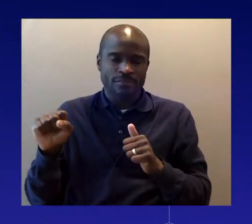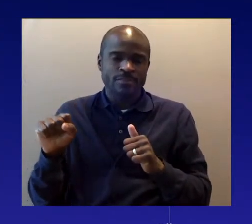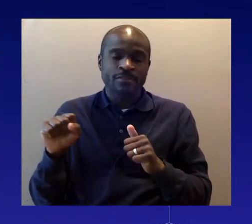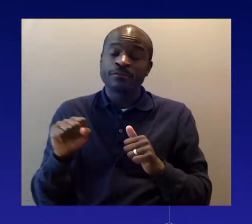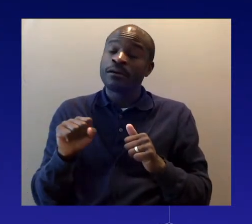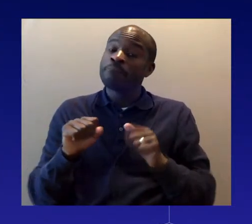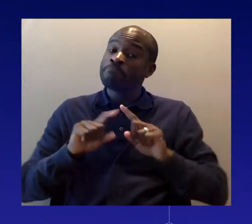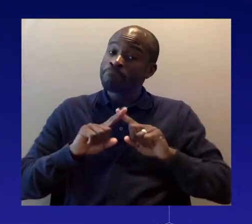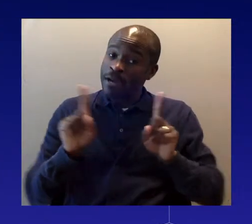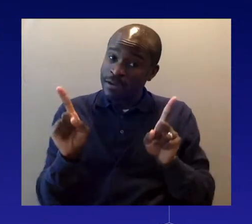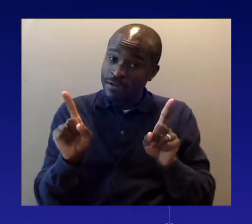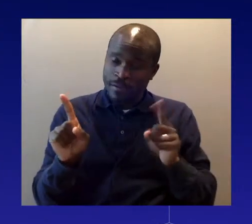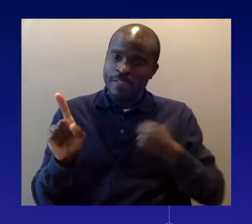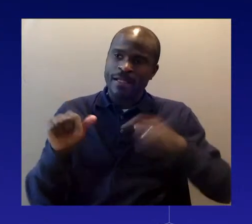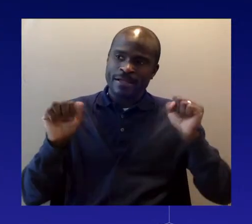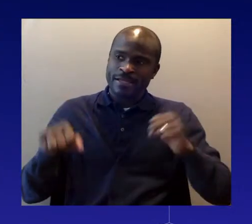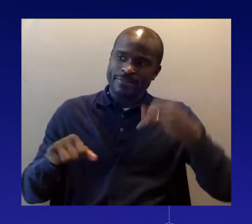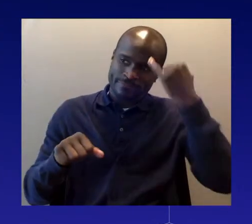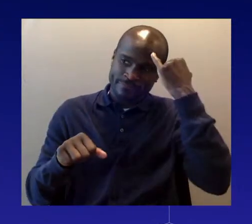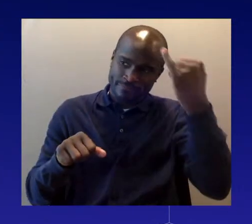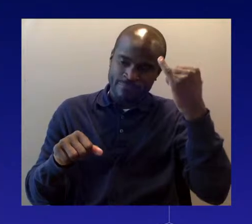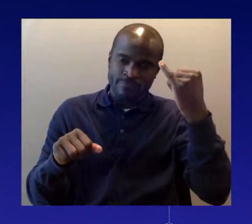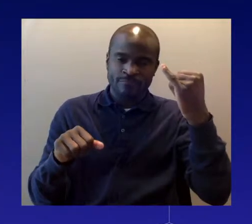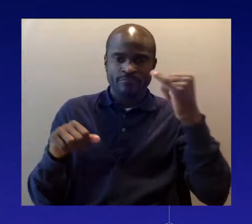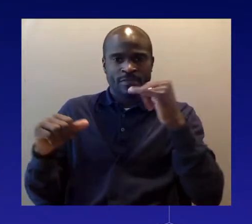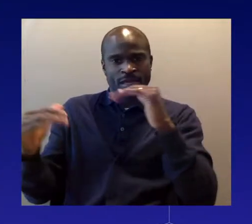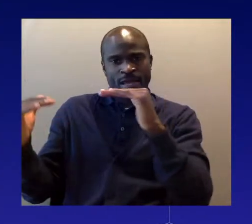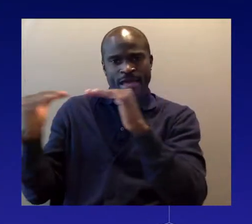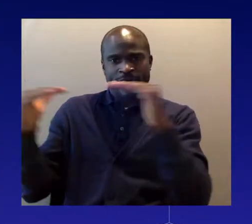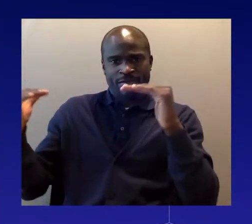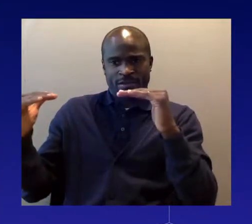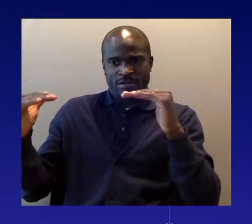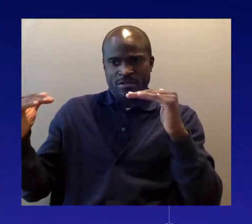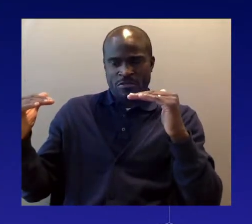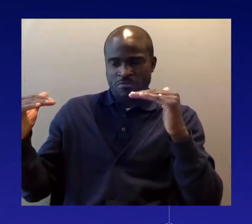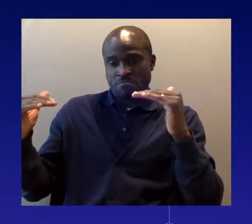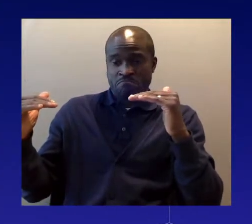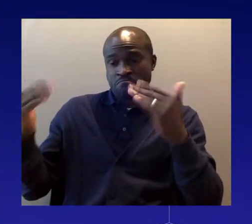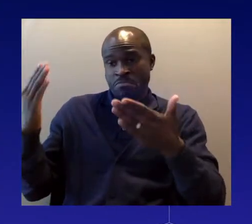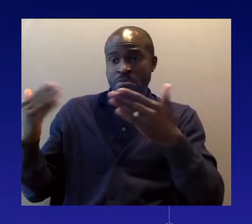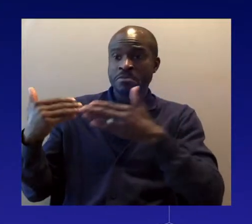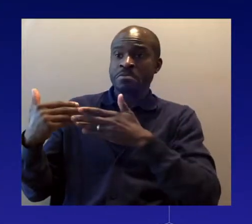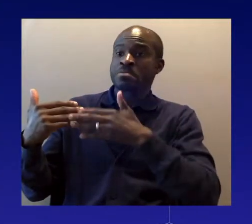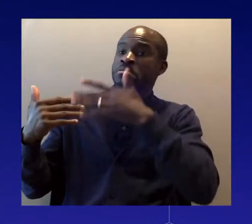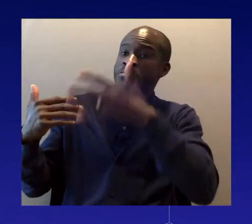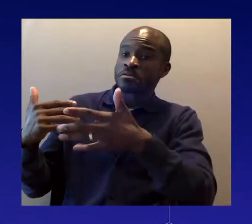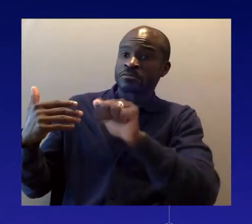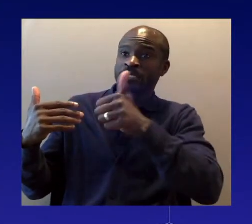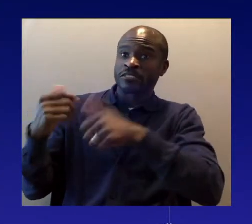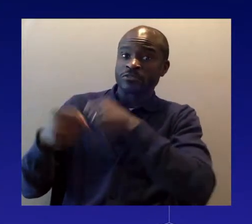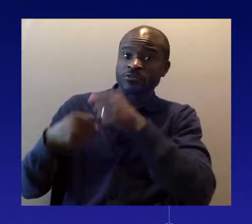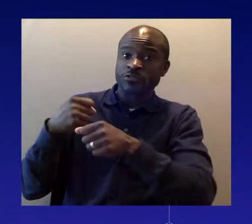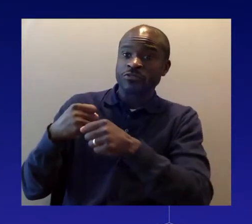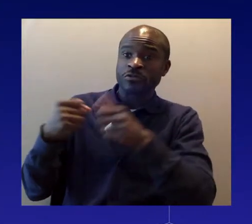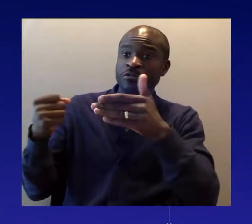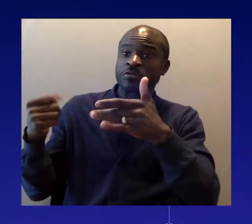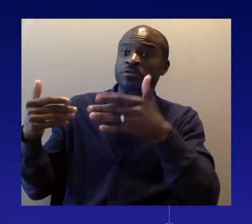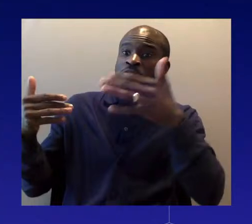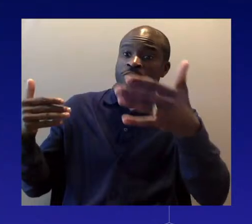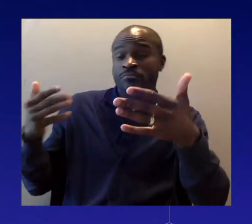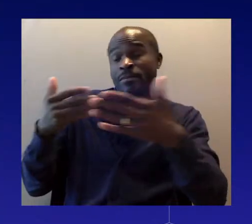imagine equity in another 10 years, maybe longer or maybe less, where you're really aiming to have